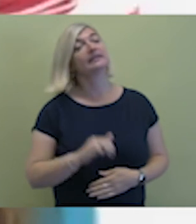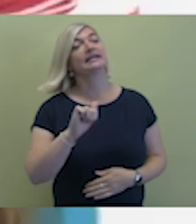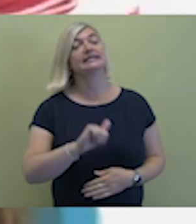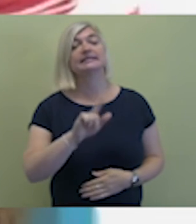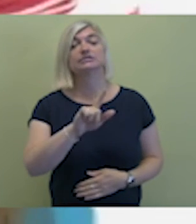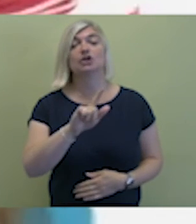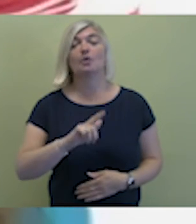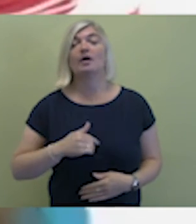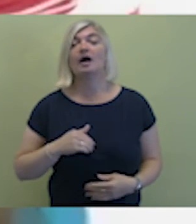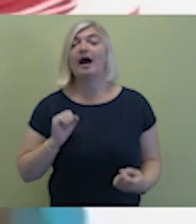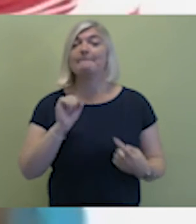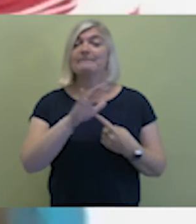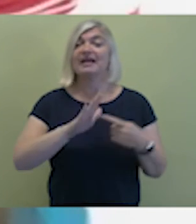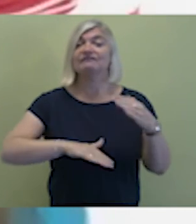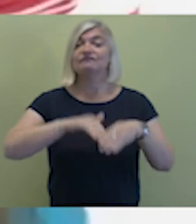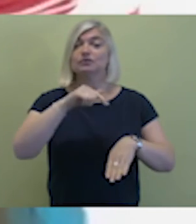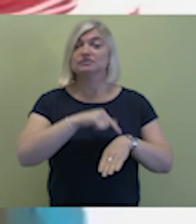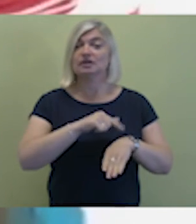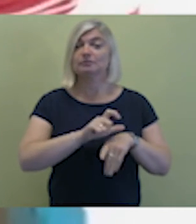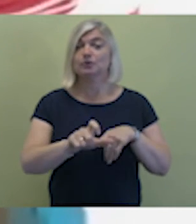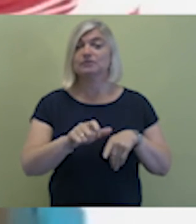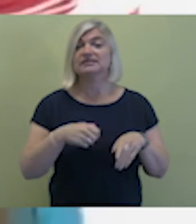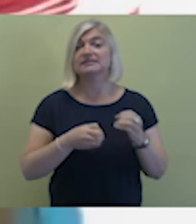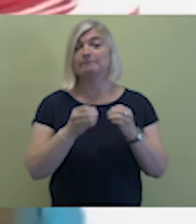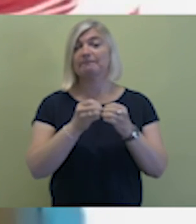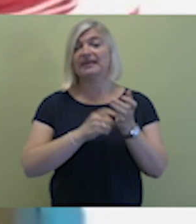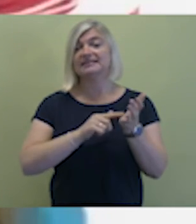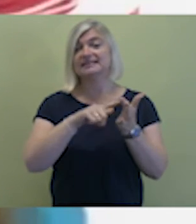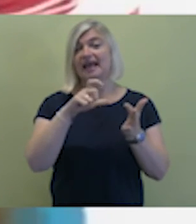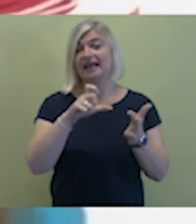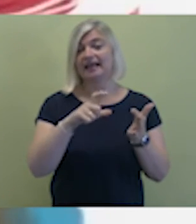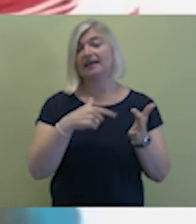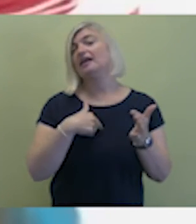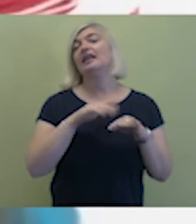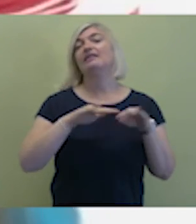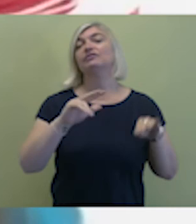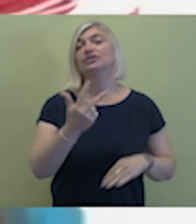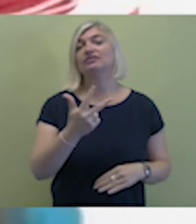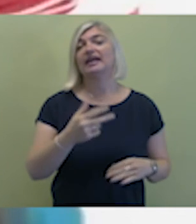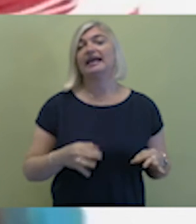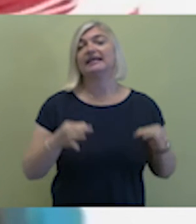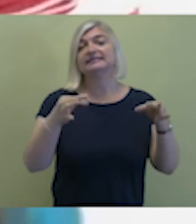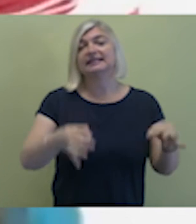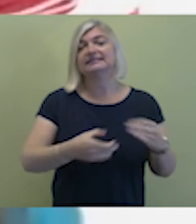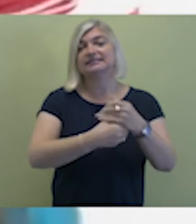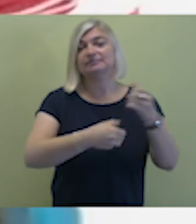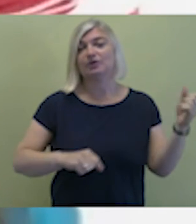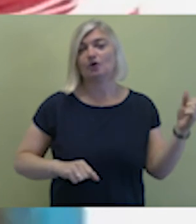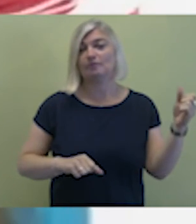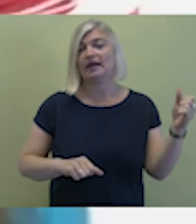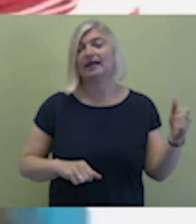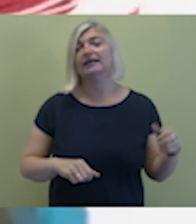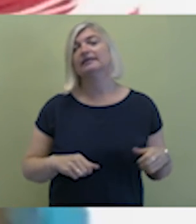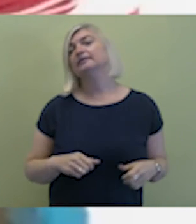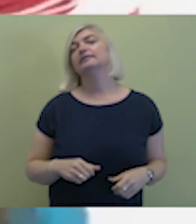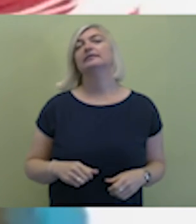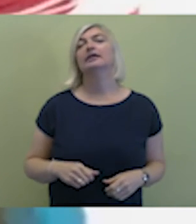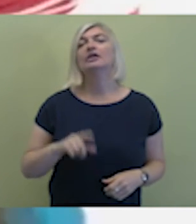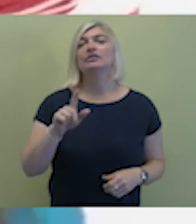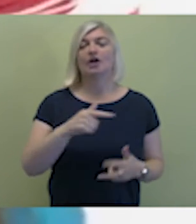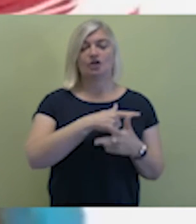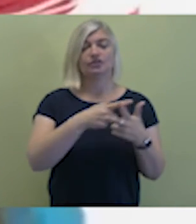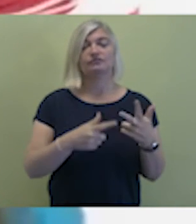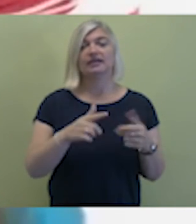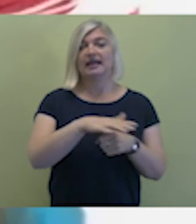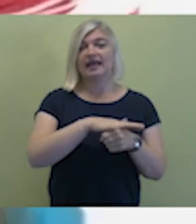so our main full-time programme is a BSL Level 3 Extended Diploma Performing Arts Practice. And this is split into